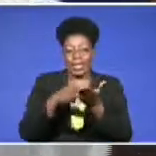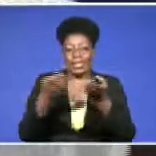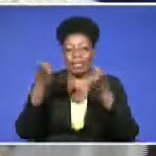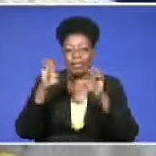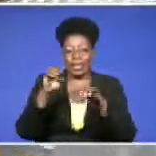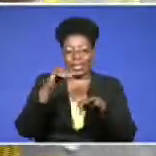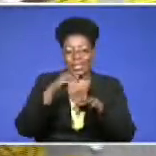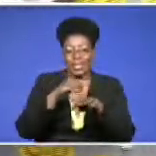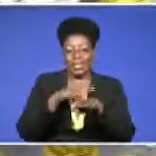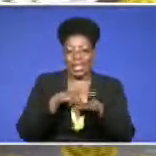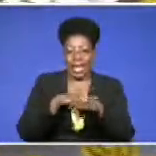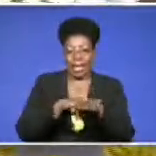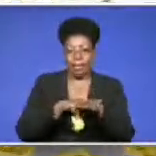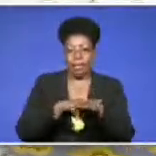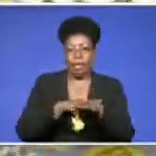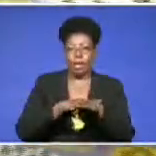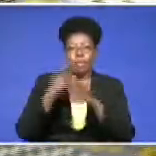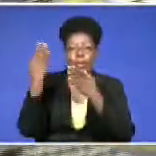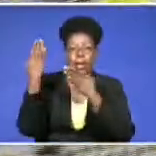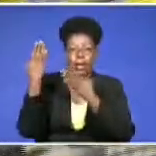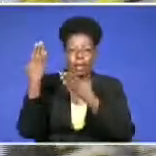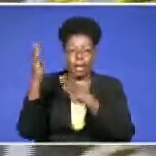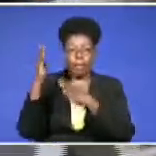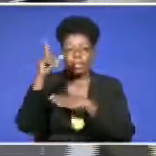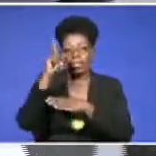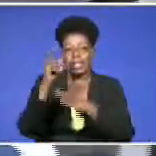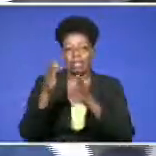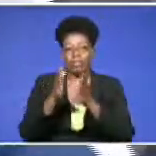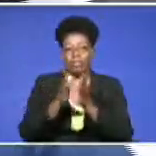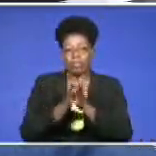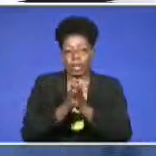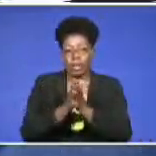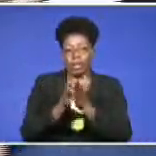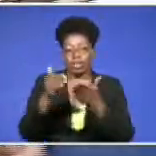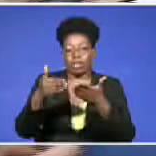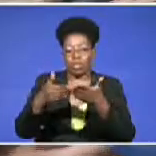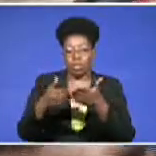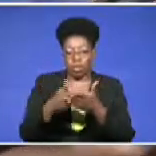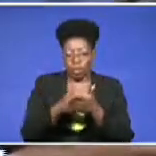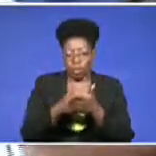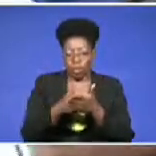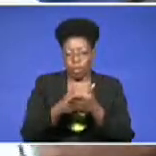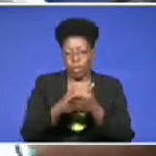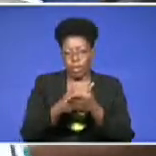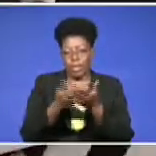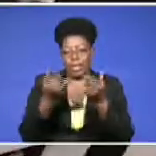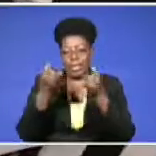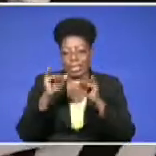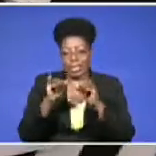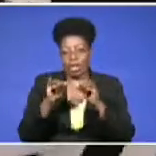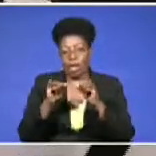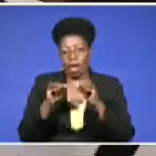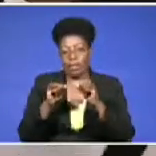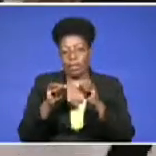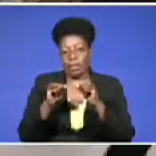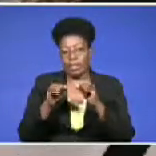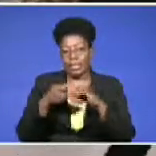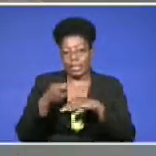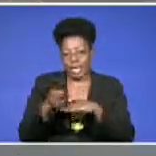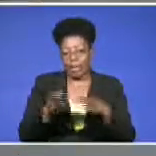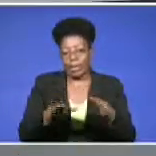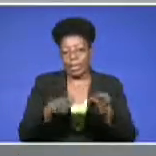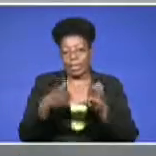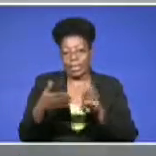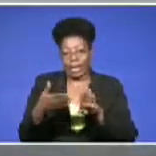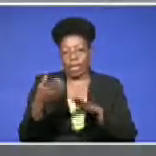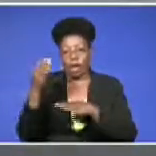time when the Bahamas needs prayer in light of the recent stabbing death of a juvenile by one of his peers and